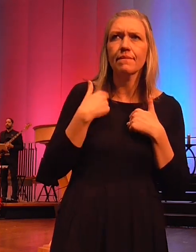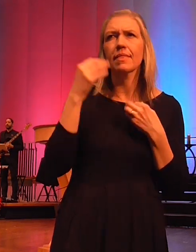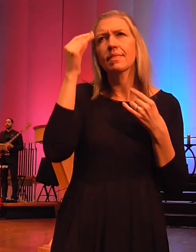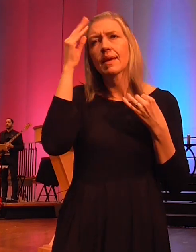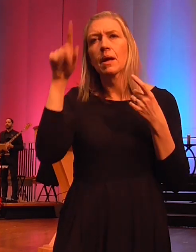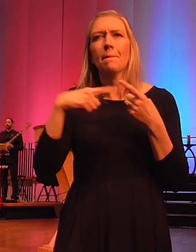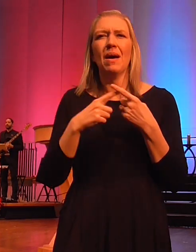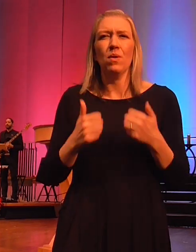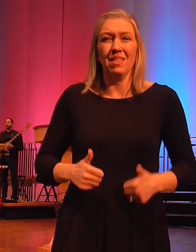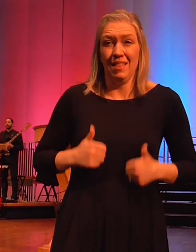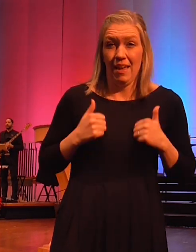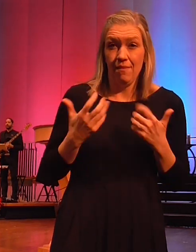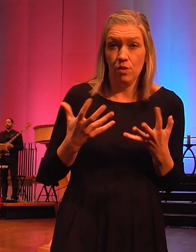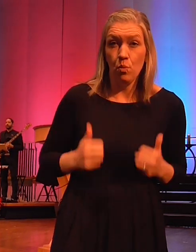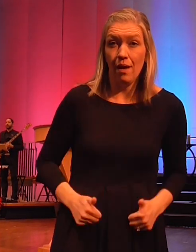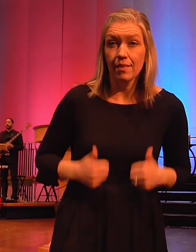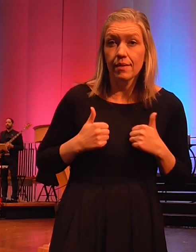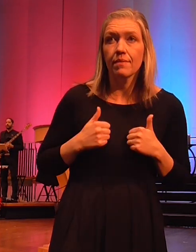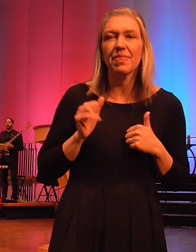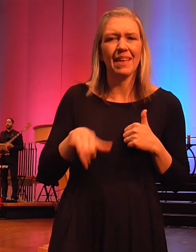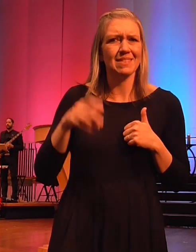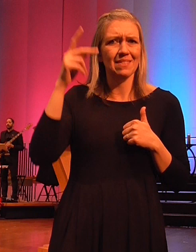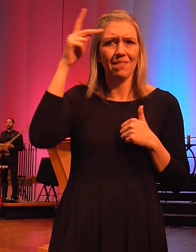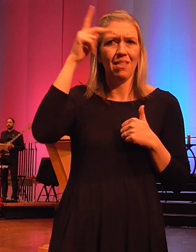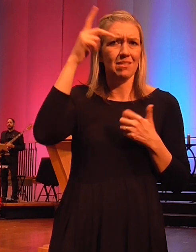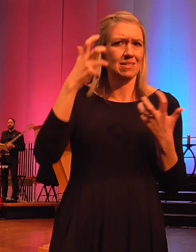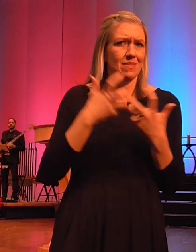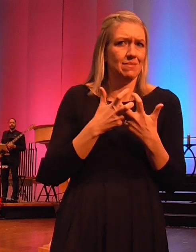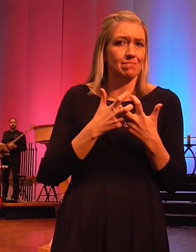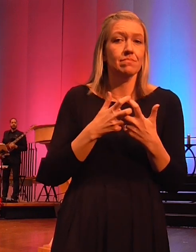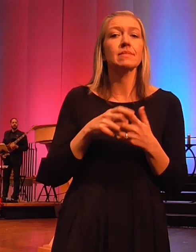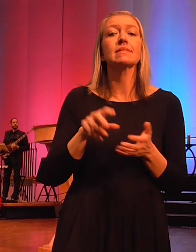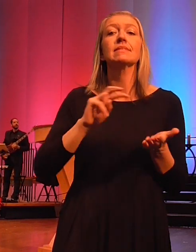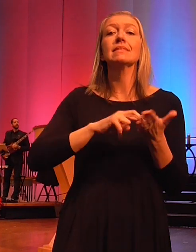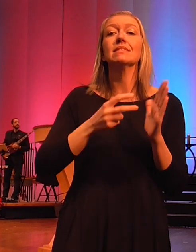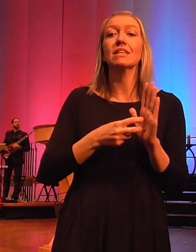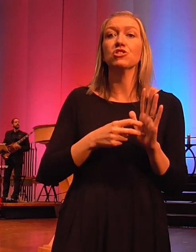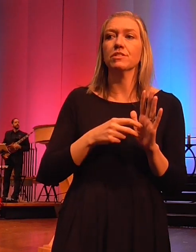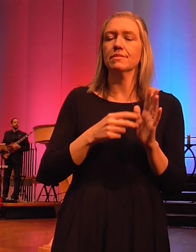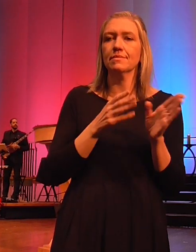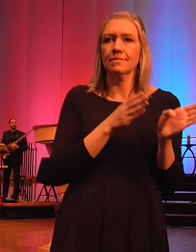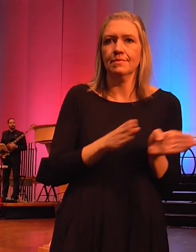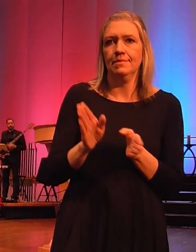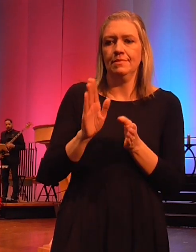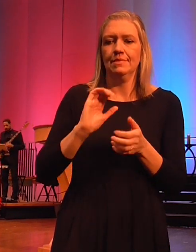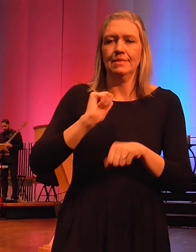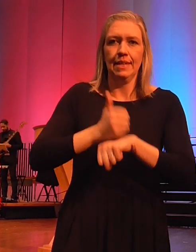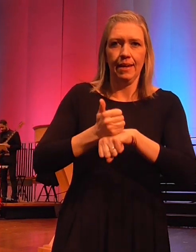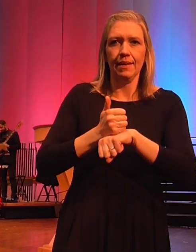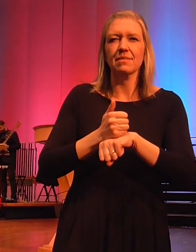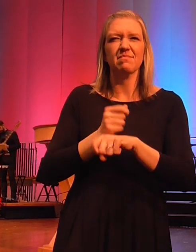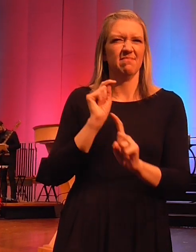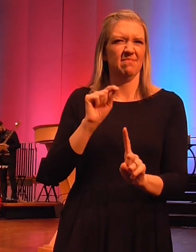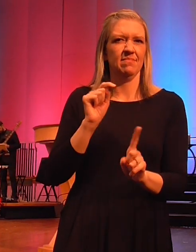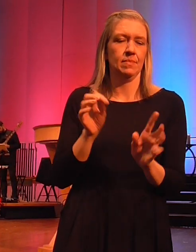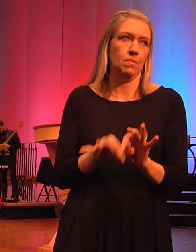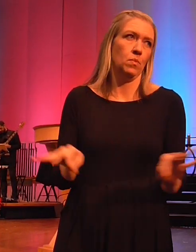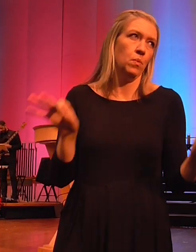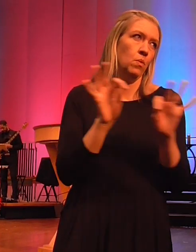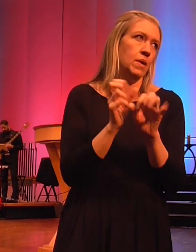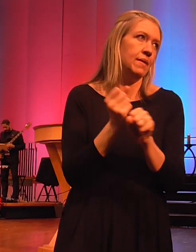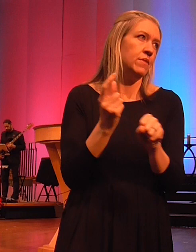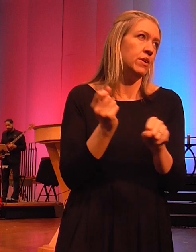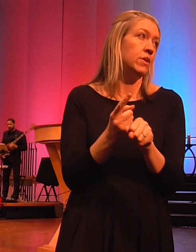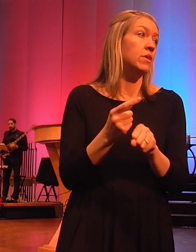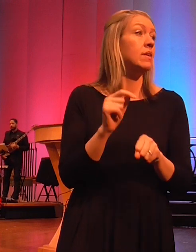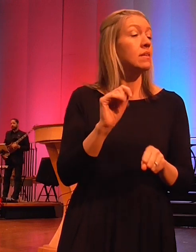live. That's what our philosophy is all about. And so this intention setting that we're having is all about doing that. It's a really important thing for me to do here each year. And if you